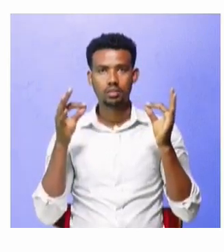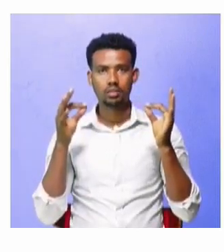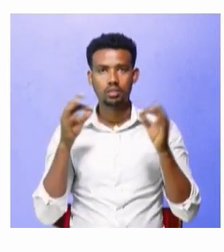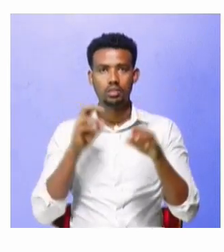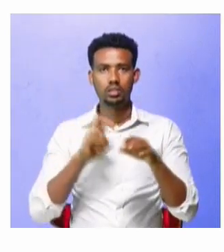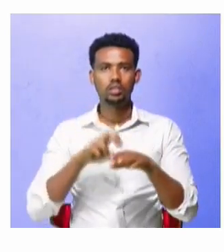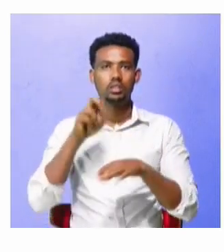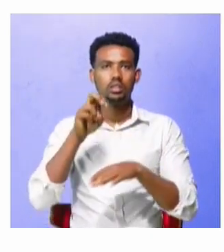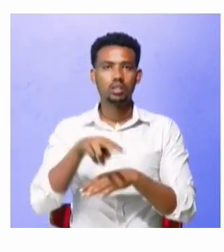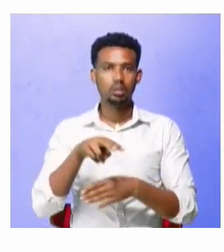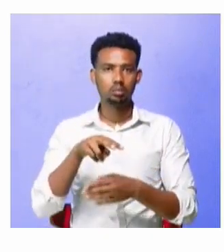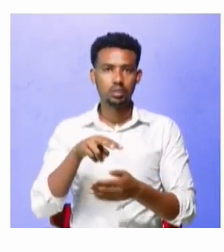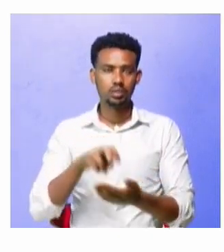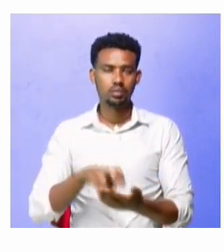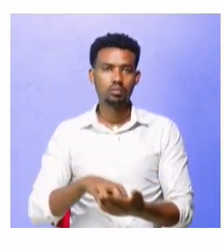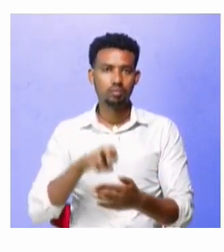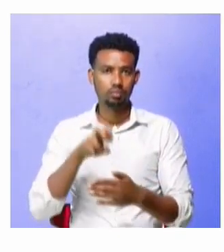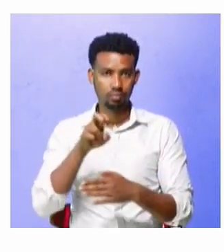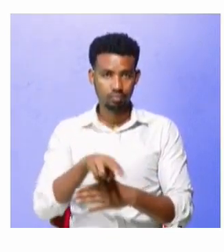jumped